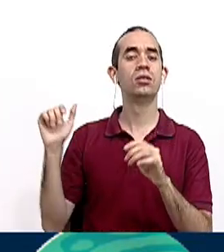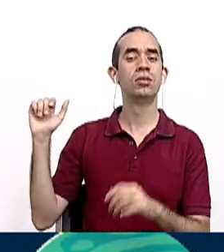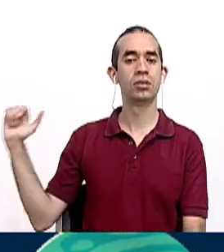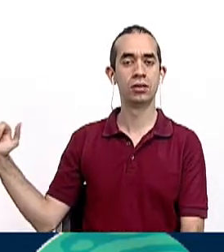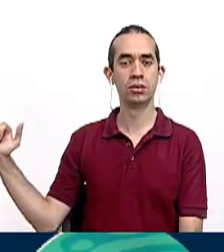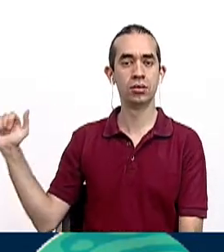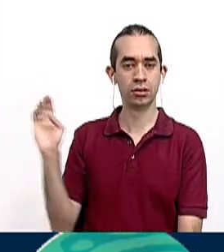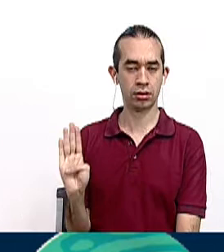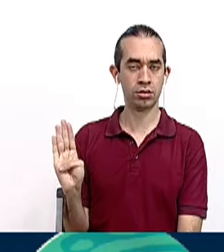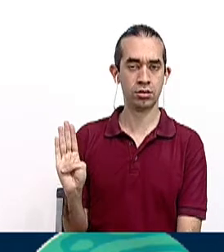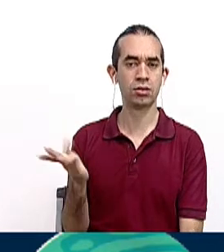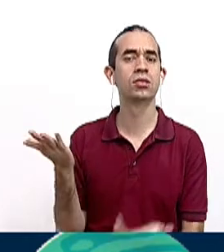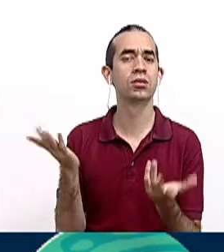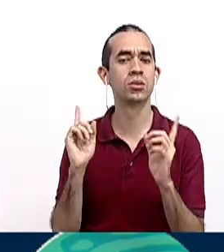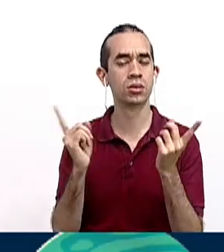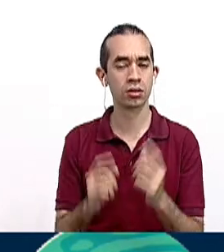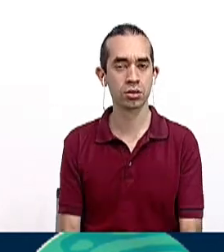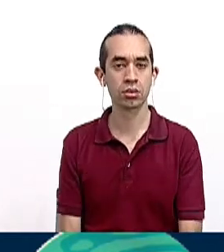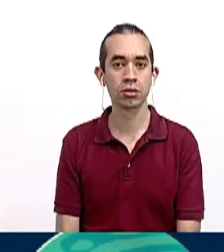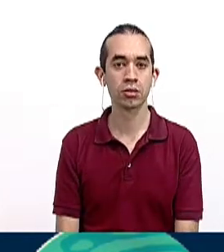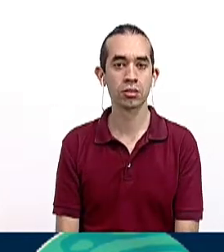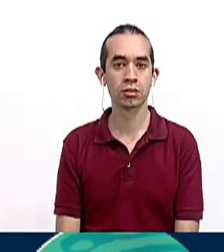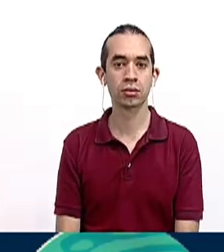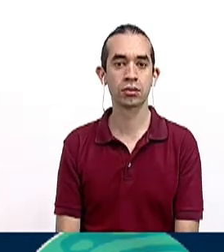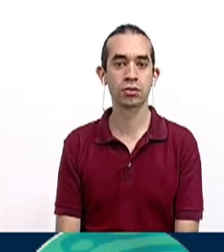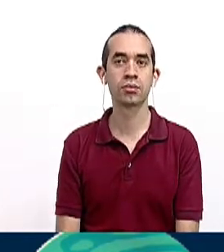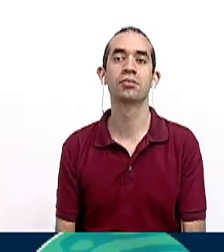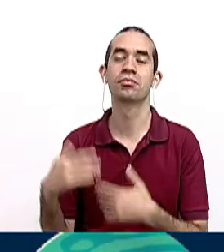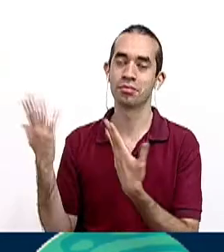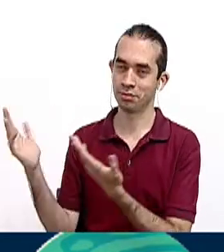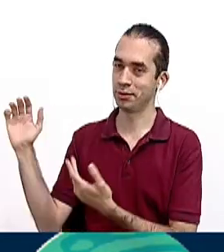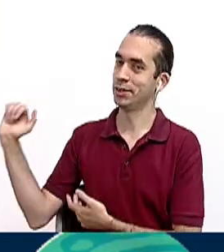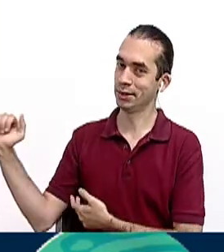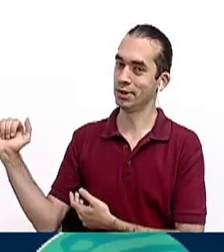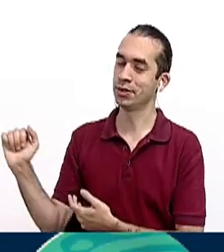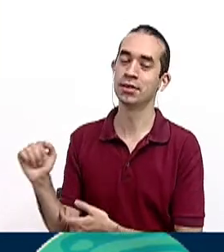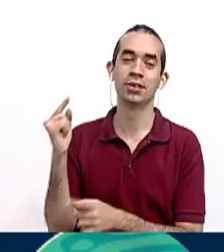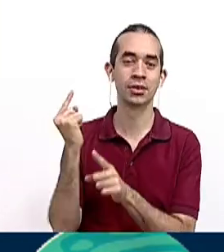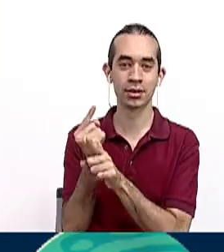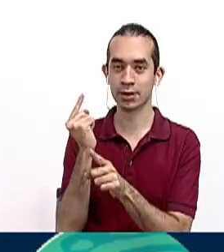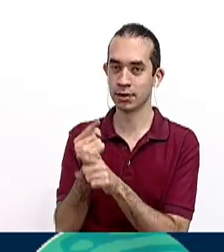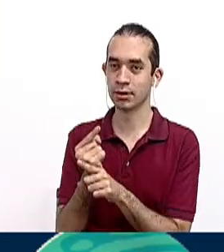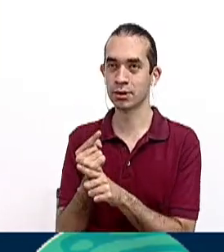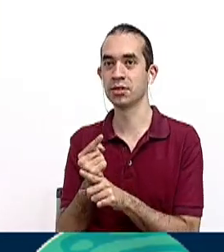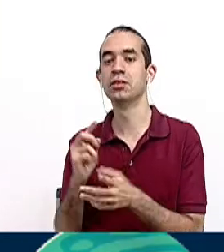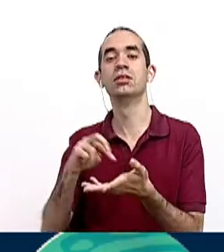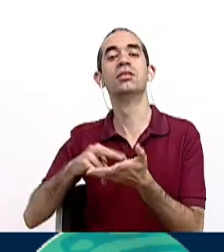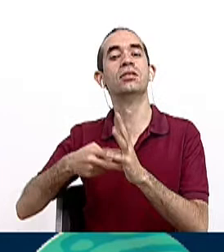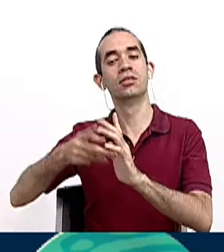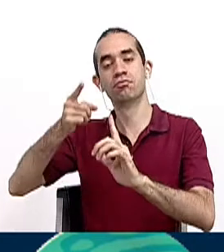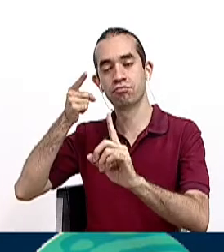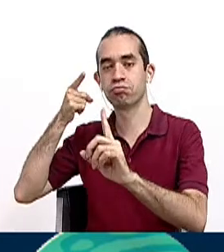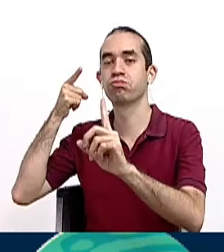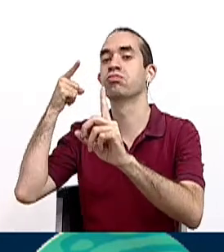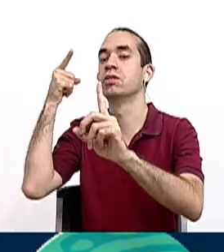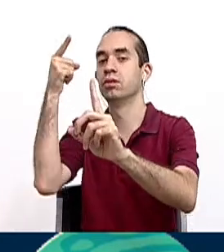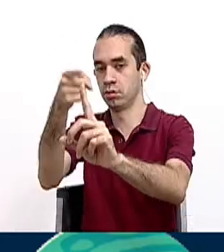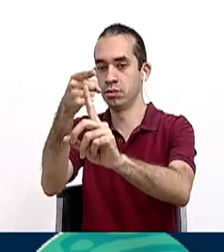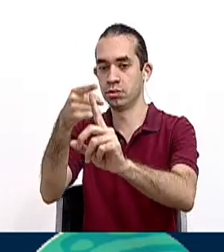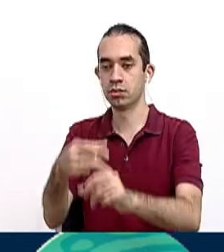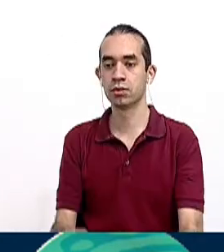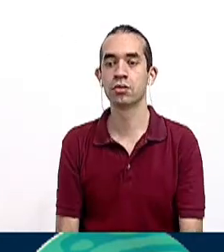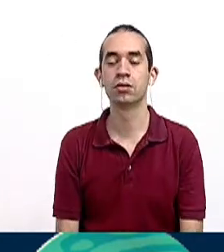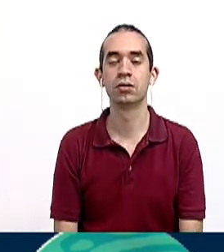is pursue? So in this case, it's actually A, right? It's to go or to move towards a